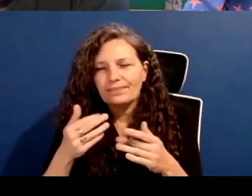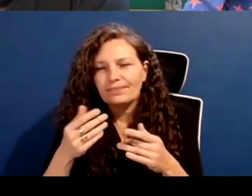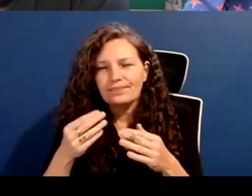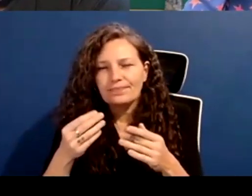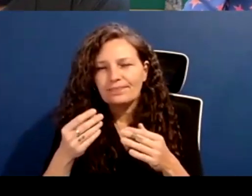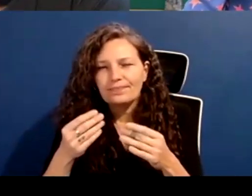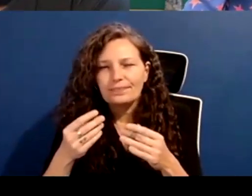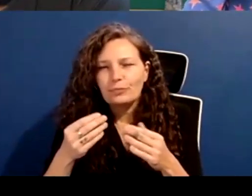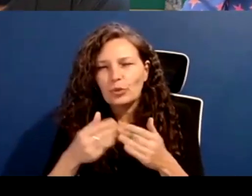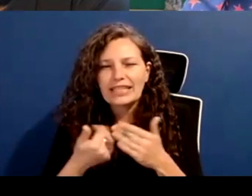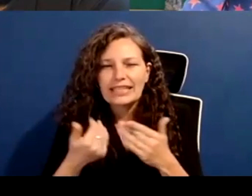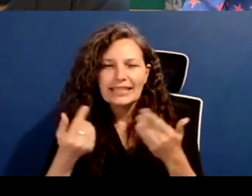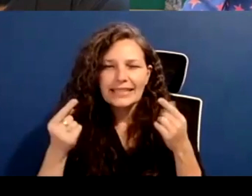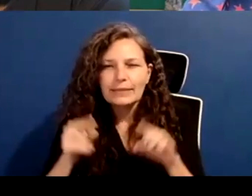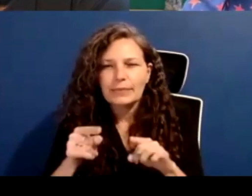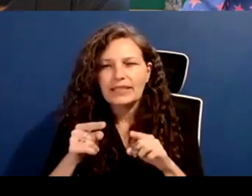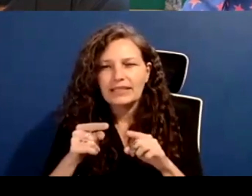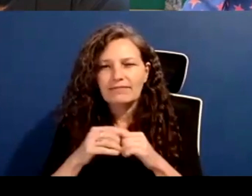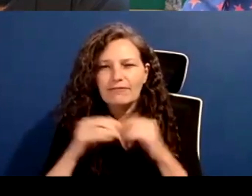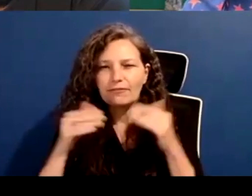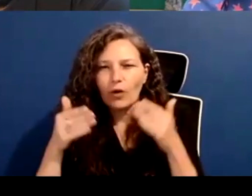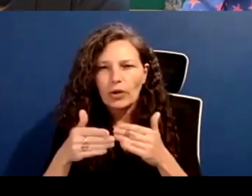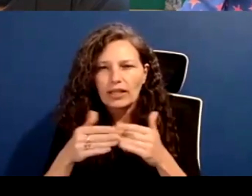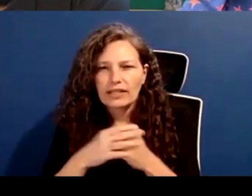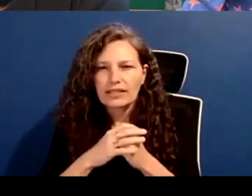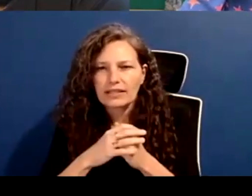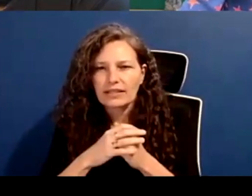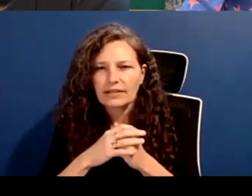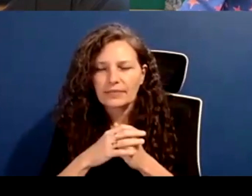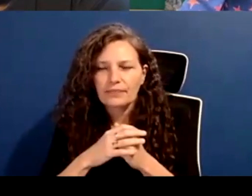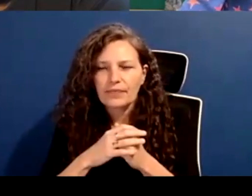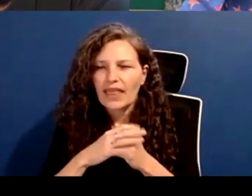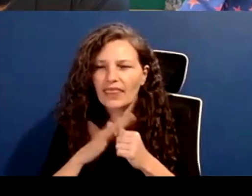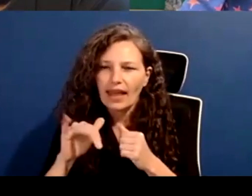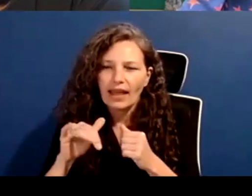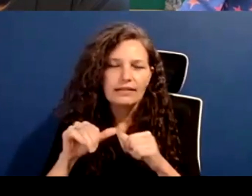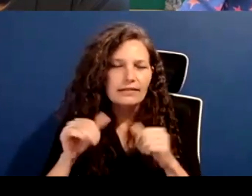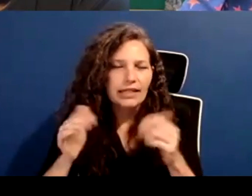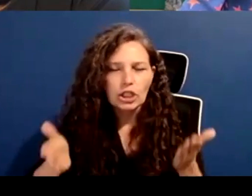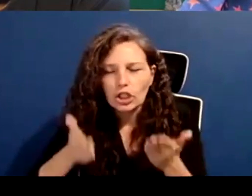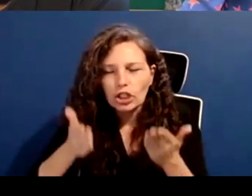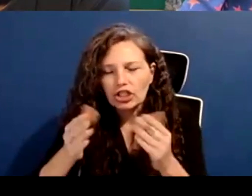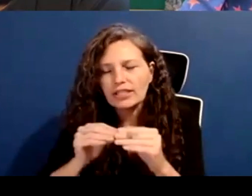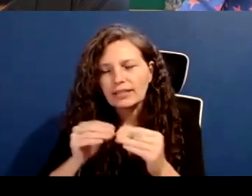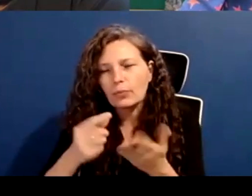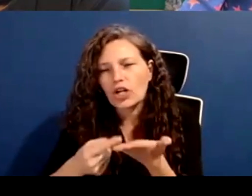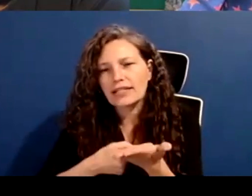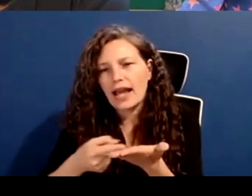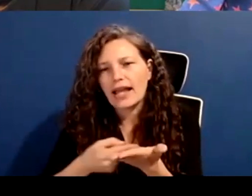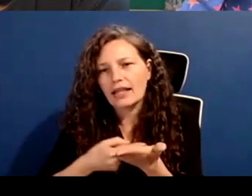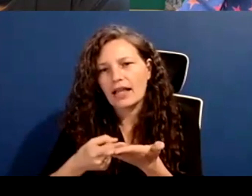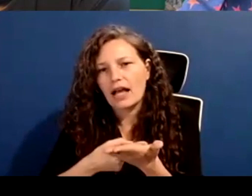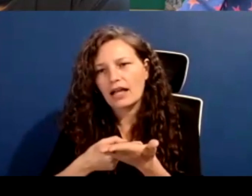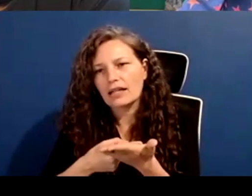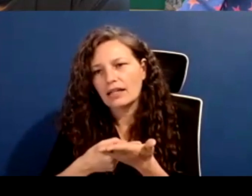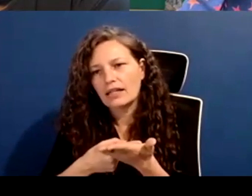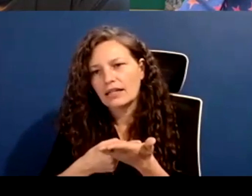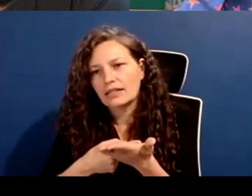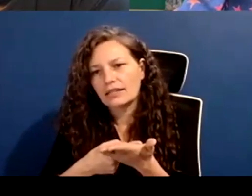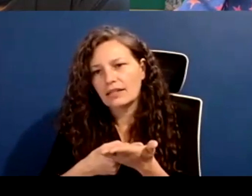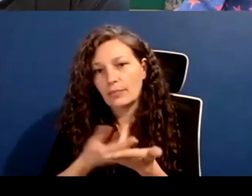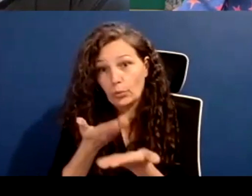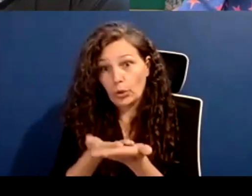for continuing this dialogue about having this connection between disability